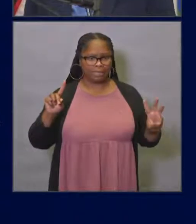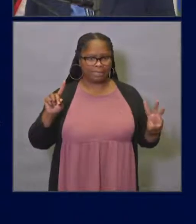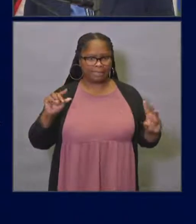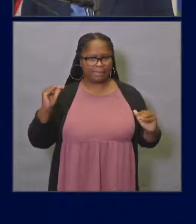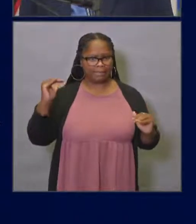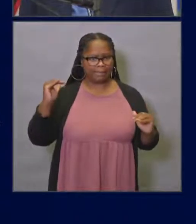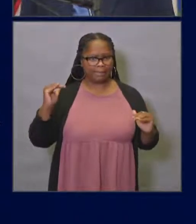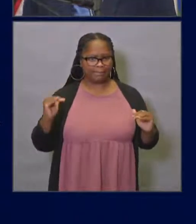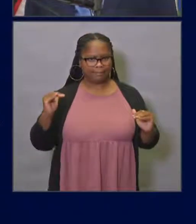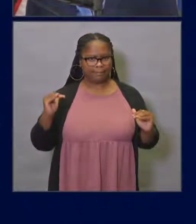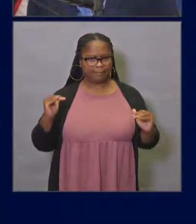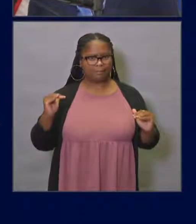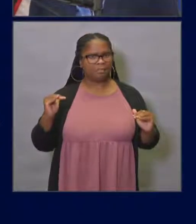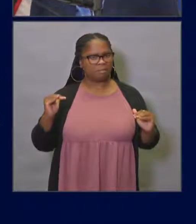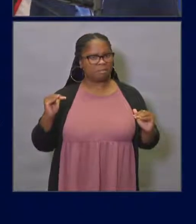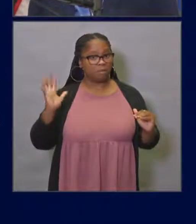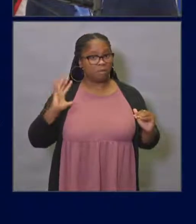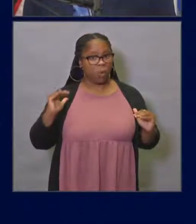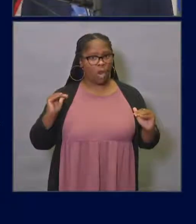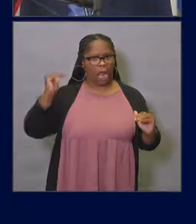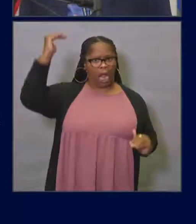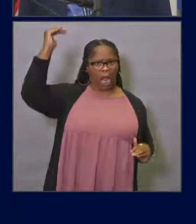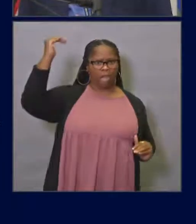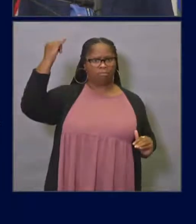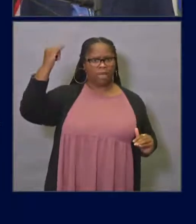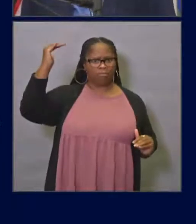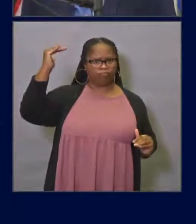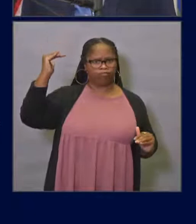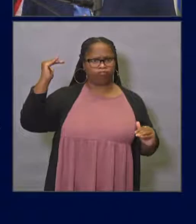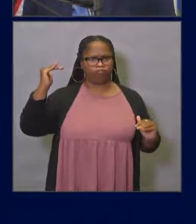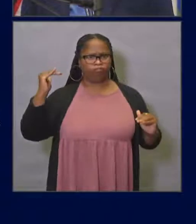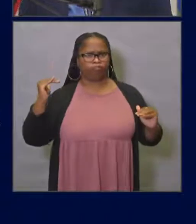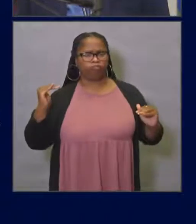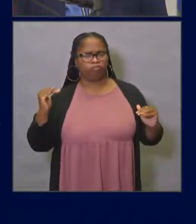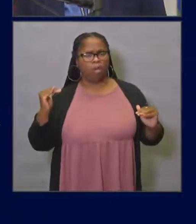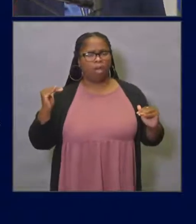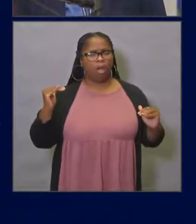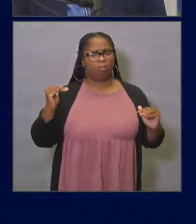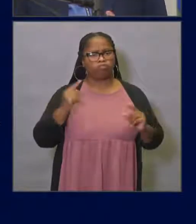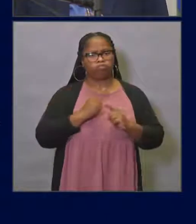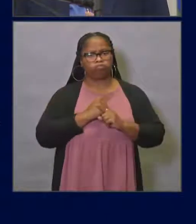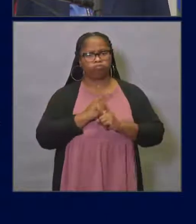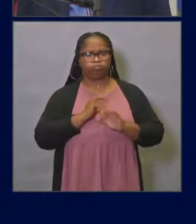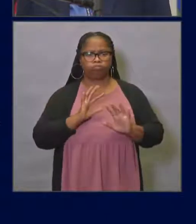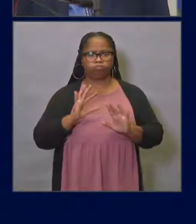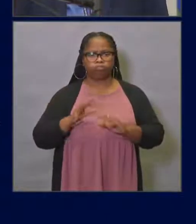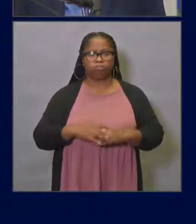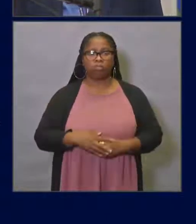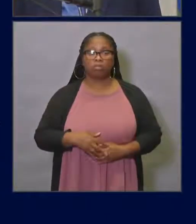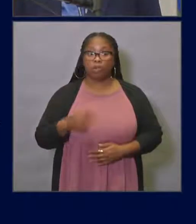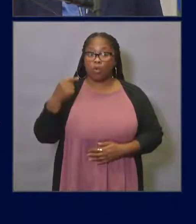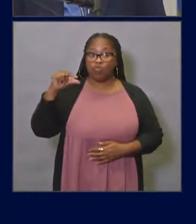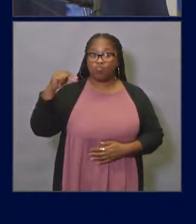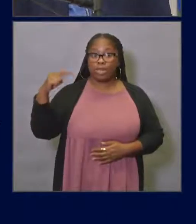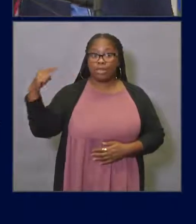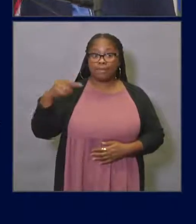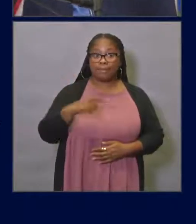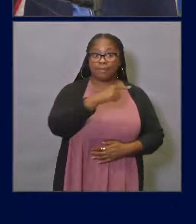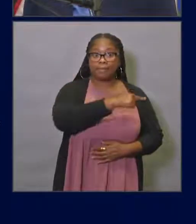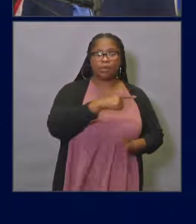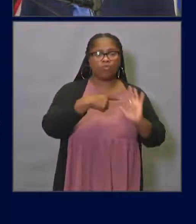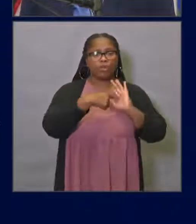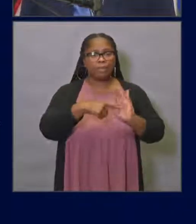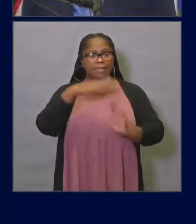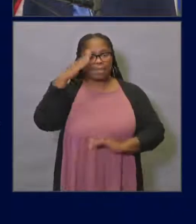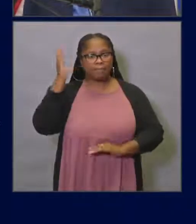that to 4 times the rate in July. Cases among black residents, and that's the green line, were at